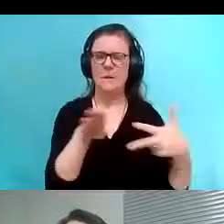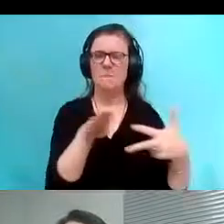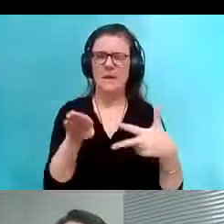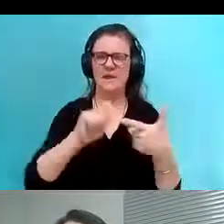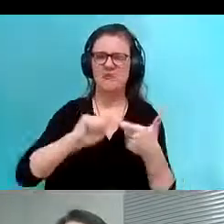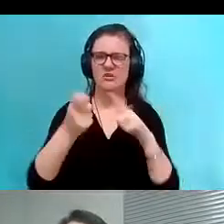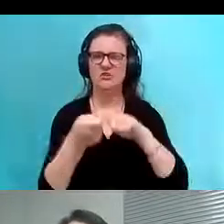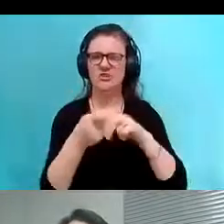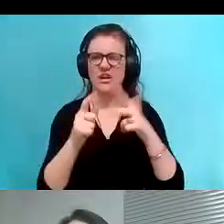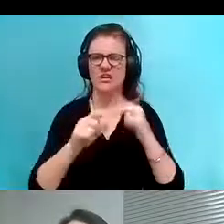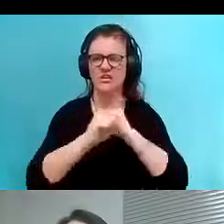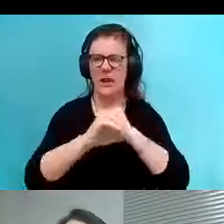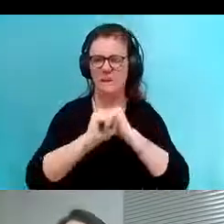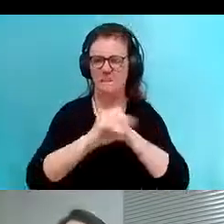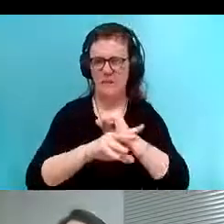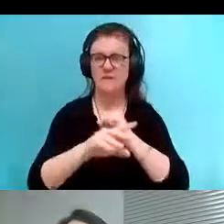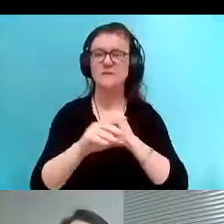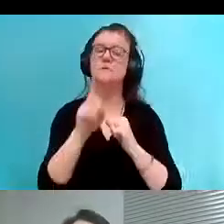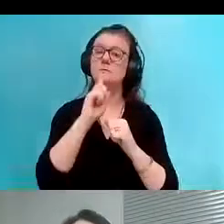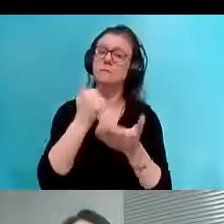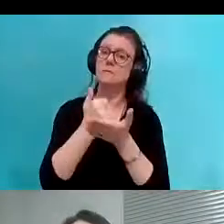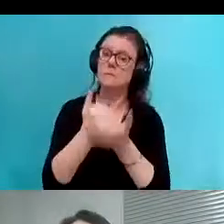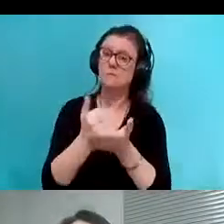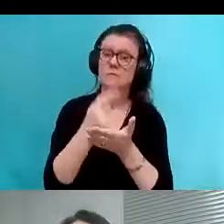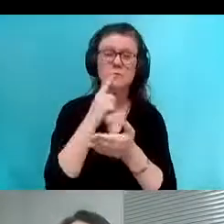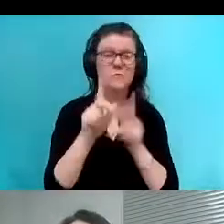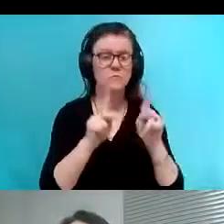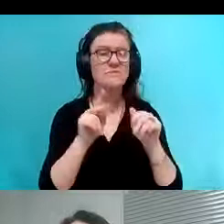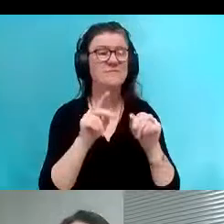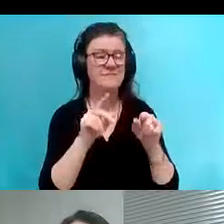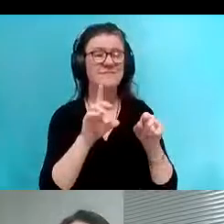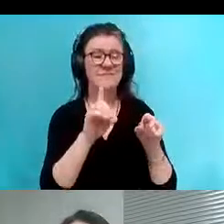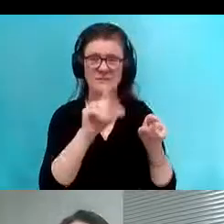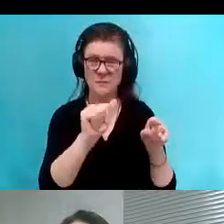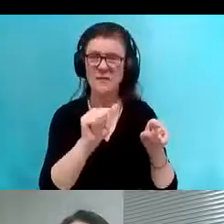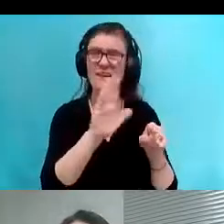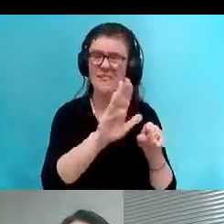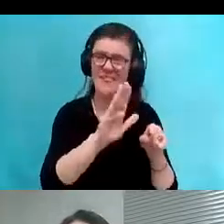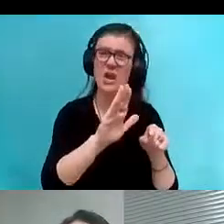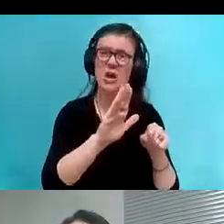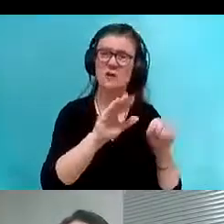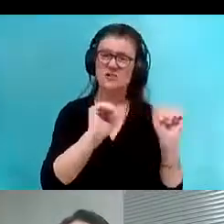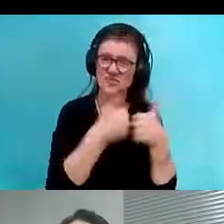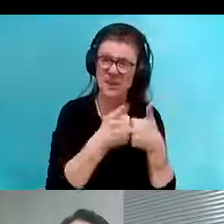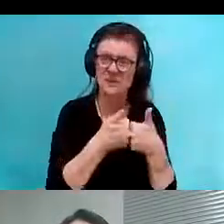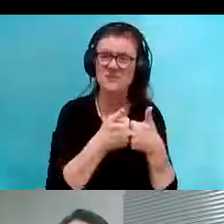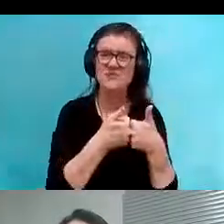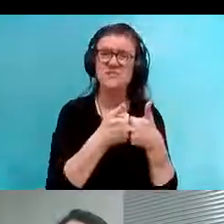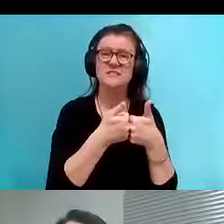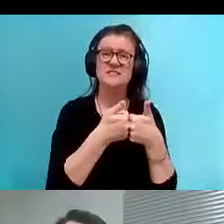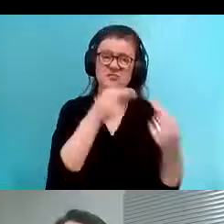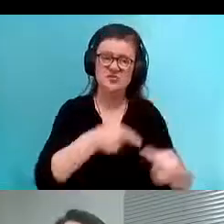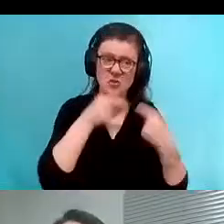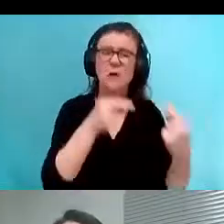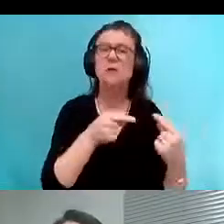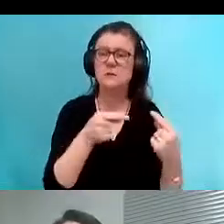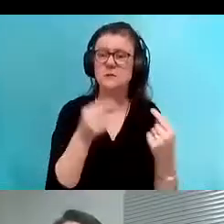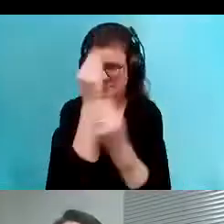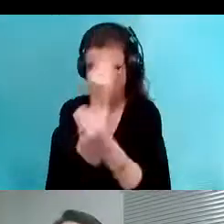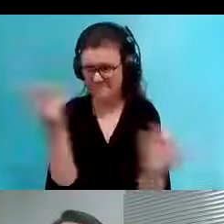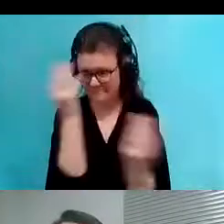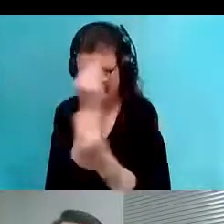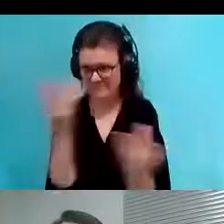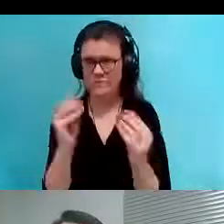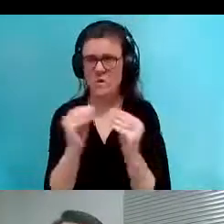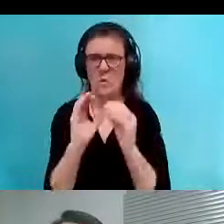the needs and barriers faced by most marginalized communities are well understood. Another core element is a